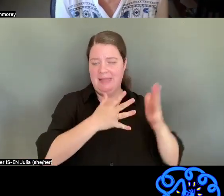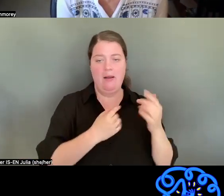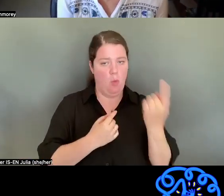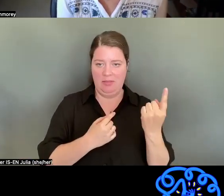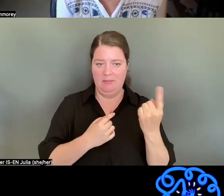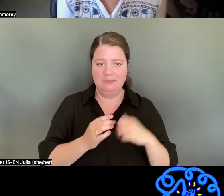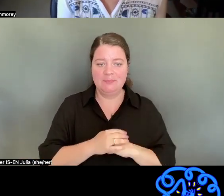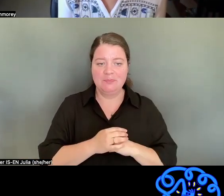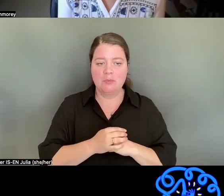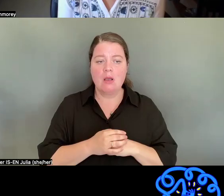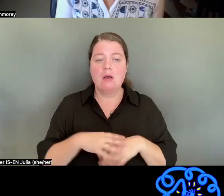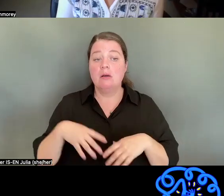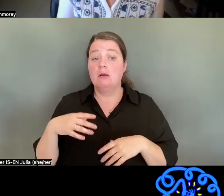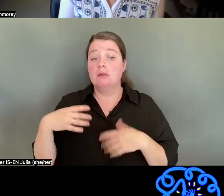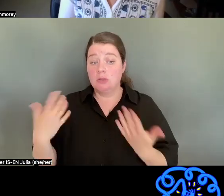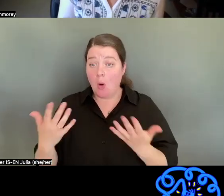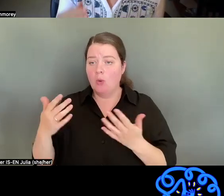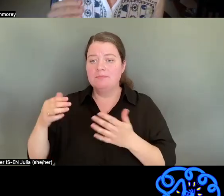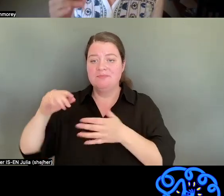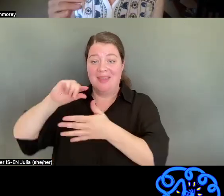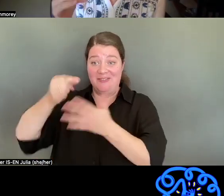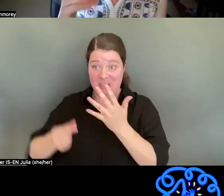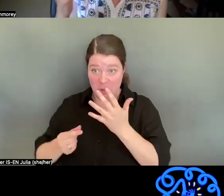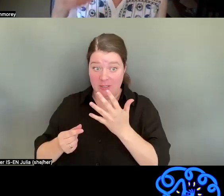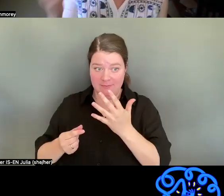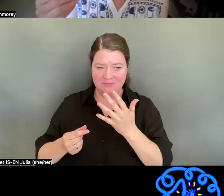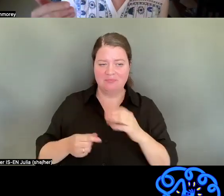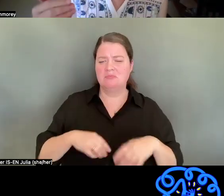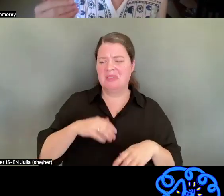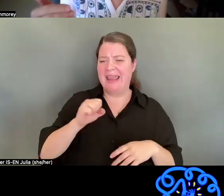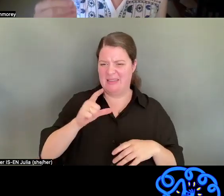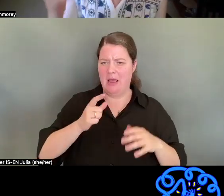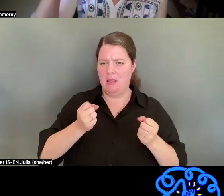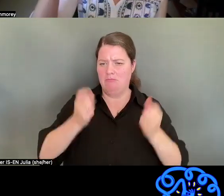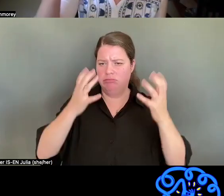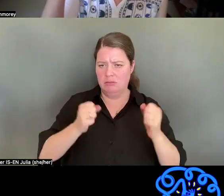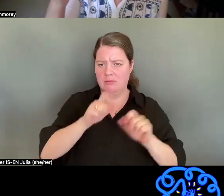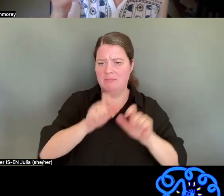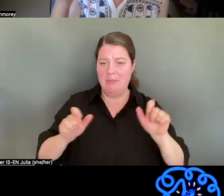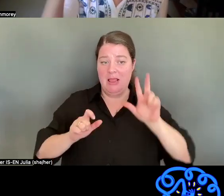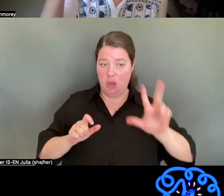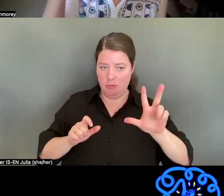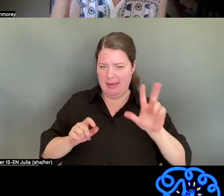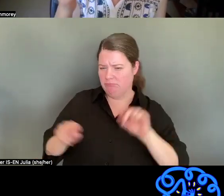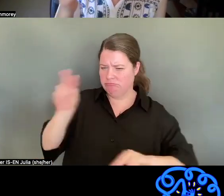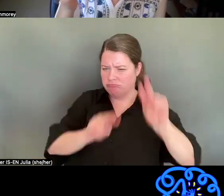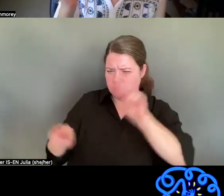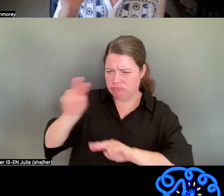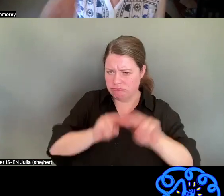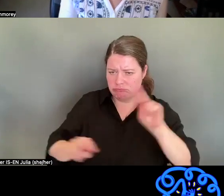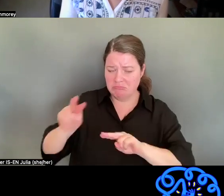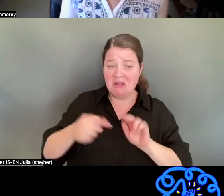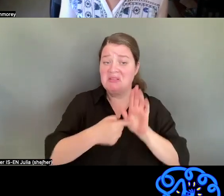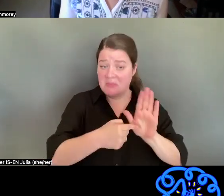semantic feature, 3 ASL signers assessed whether it was iconically depicted. So you looked at each feature, was it depicted or